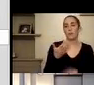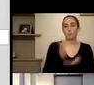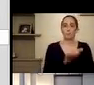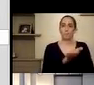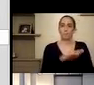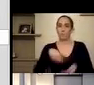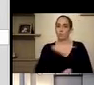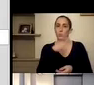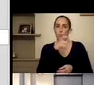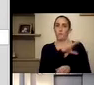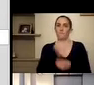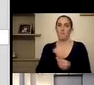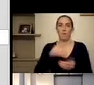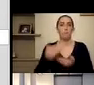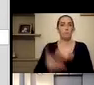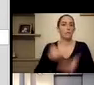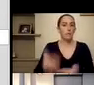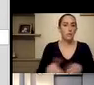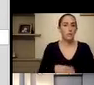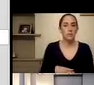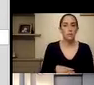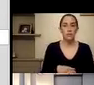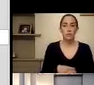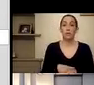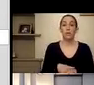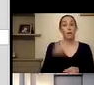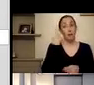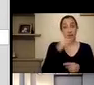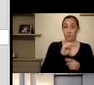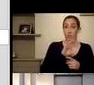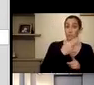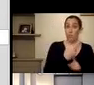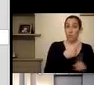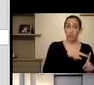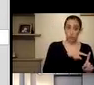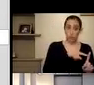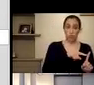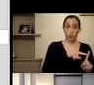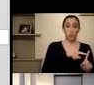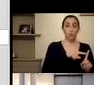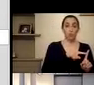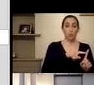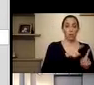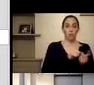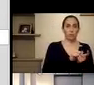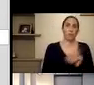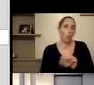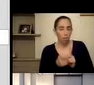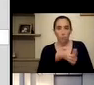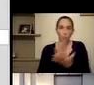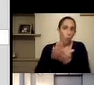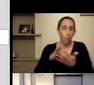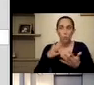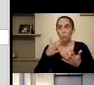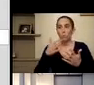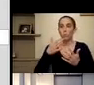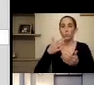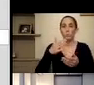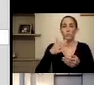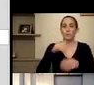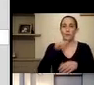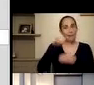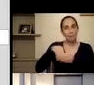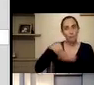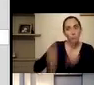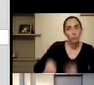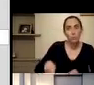had transitioned very quickly in March, we had to be ready for a year-end audit with only a few months, and then many of the other activities that we